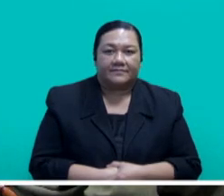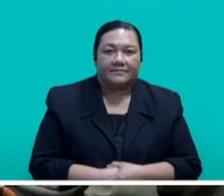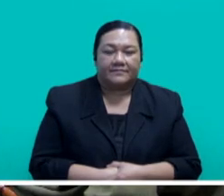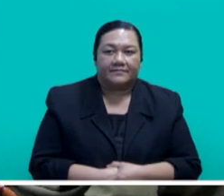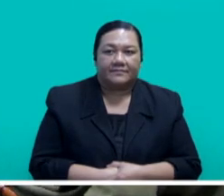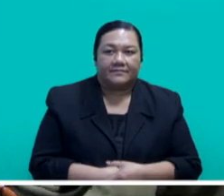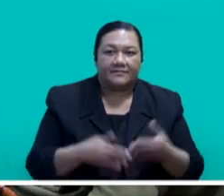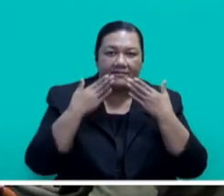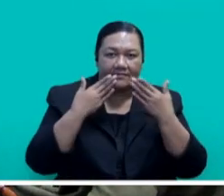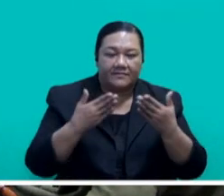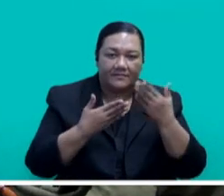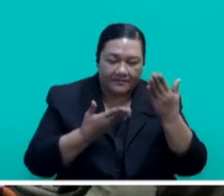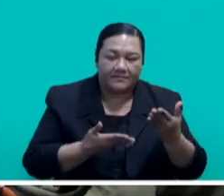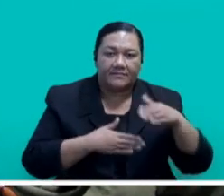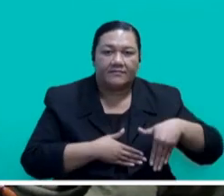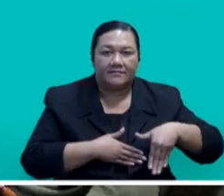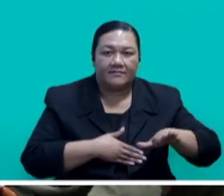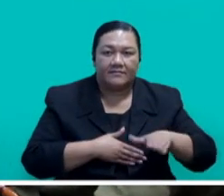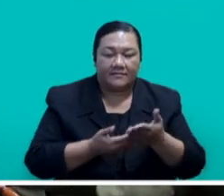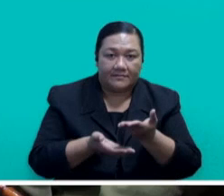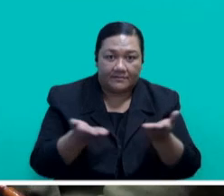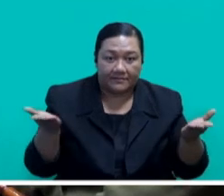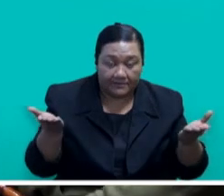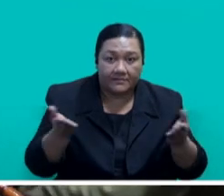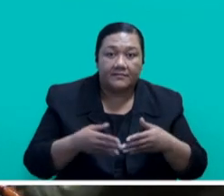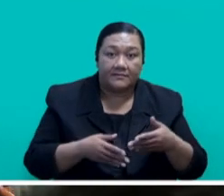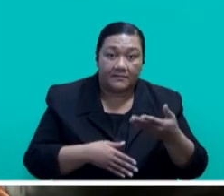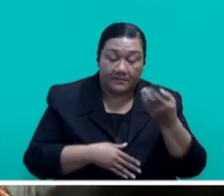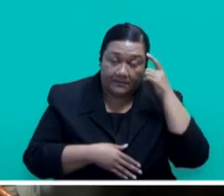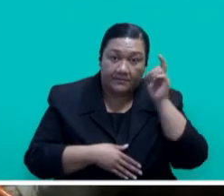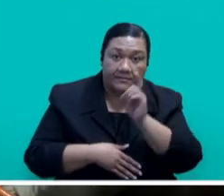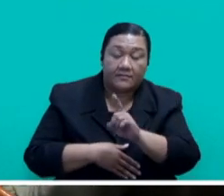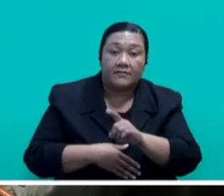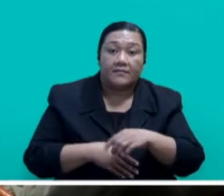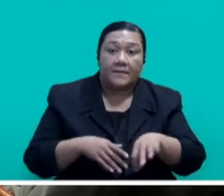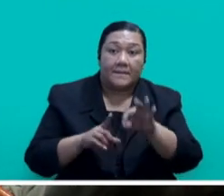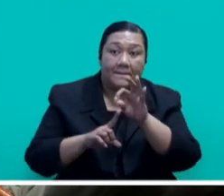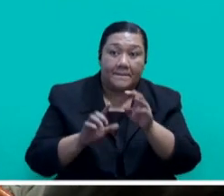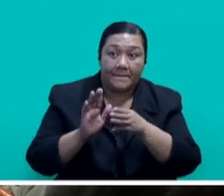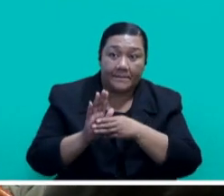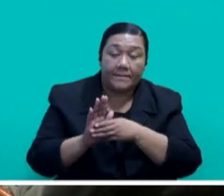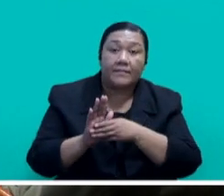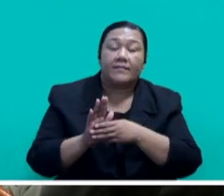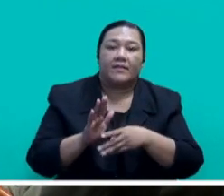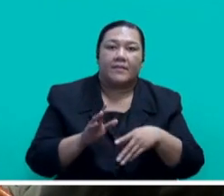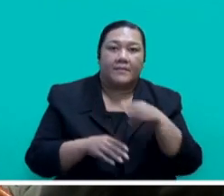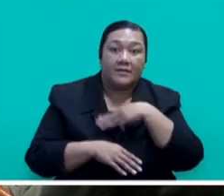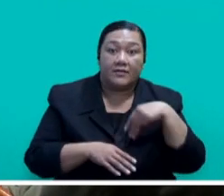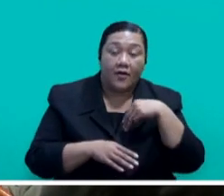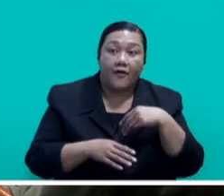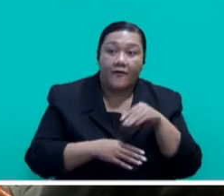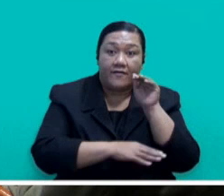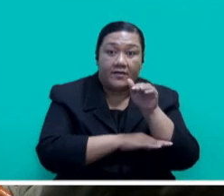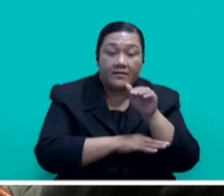Thank you, honourable members. And I now call upon the Prime Minister and Minister for Foreign Affairs, Climate Change, Environment,